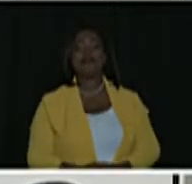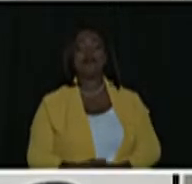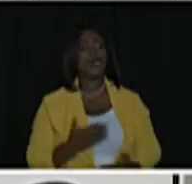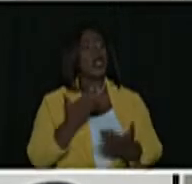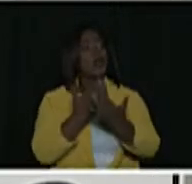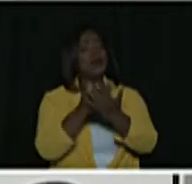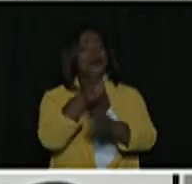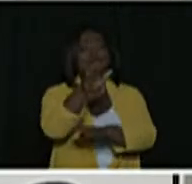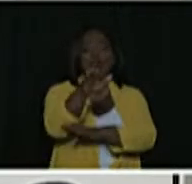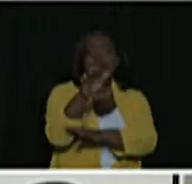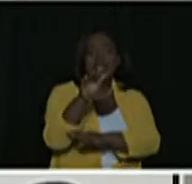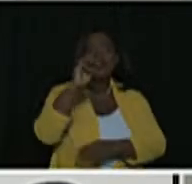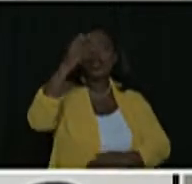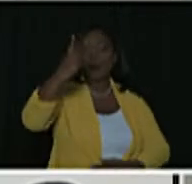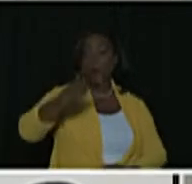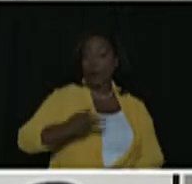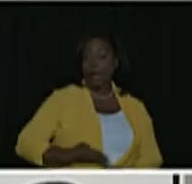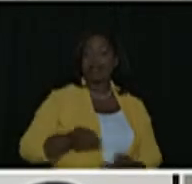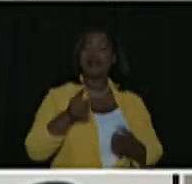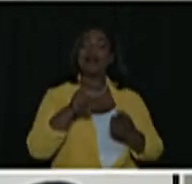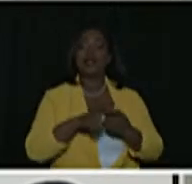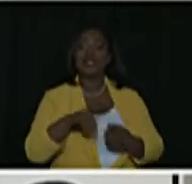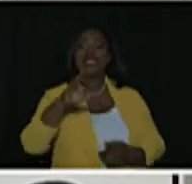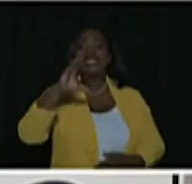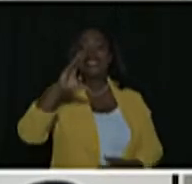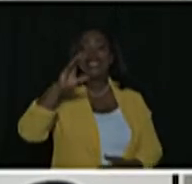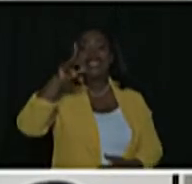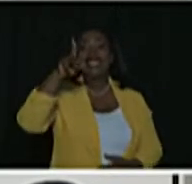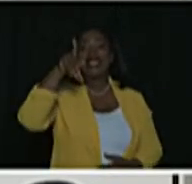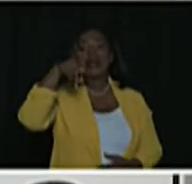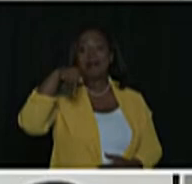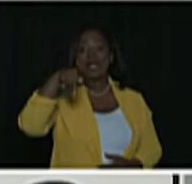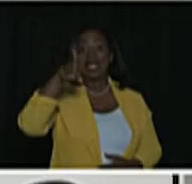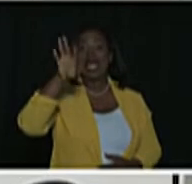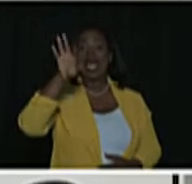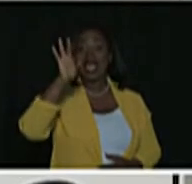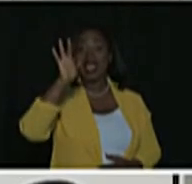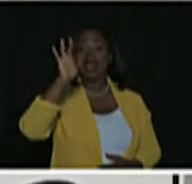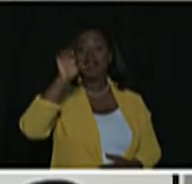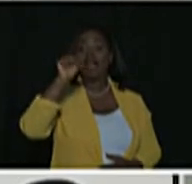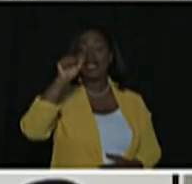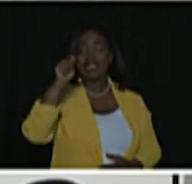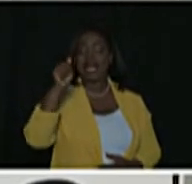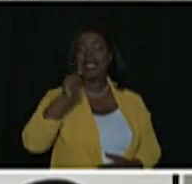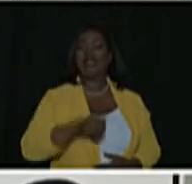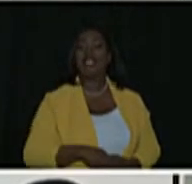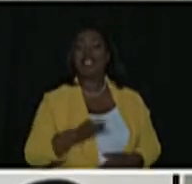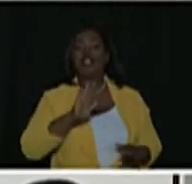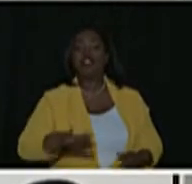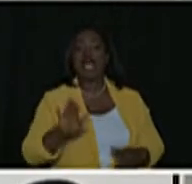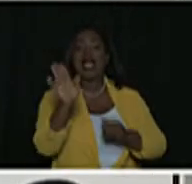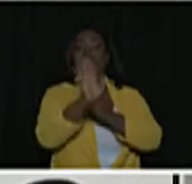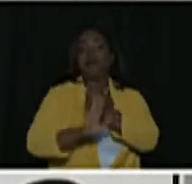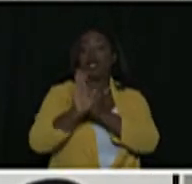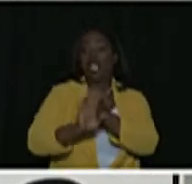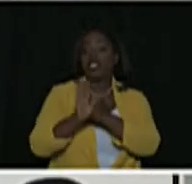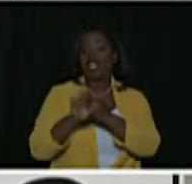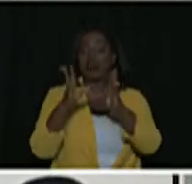and welcome to the CPFSA's Virtual Child Protection Forum. I'm your host, Dervan